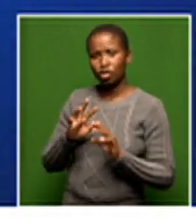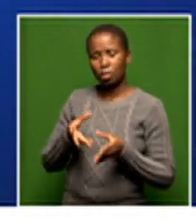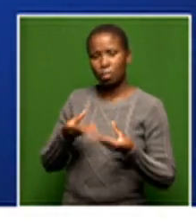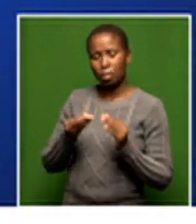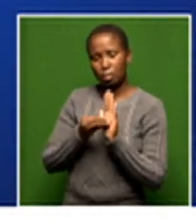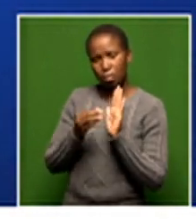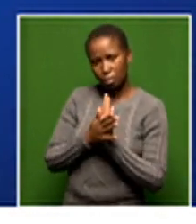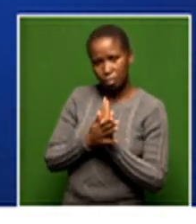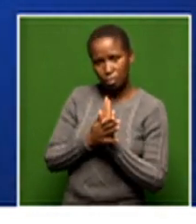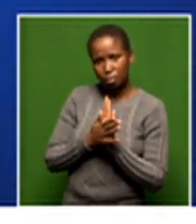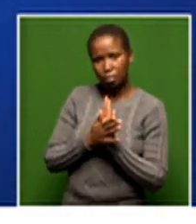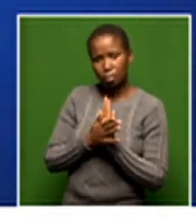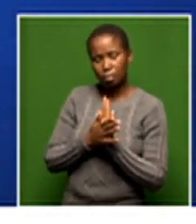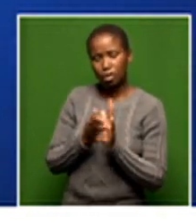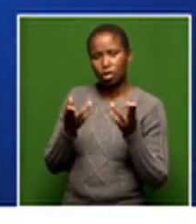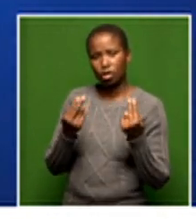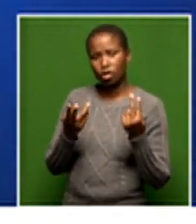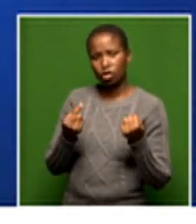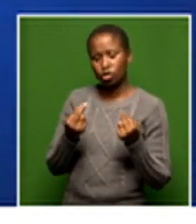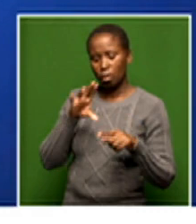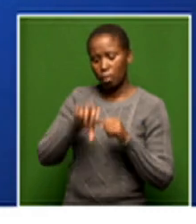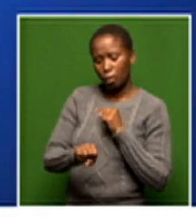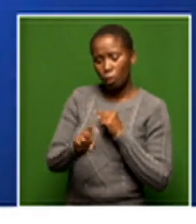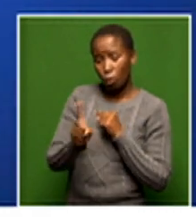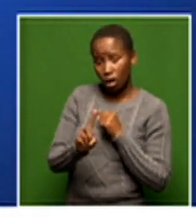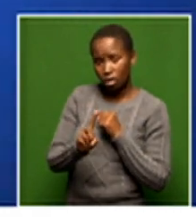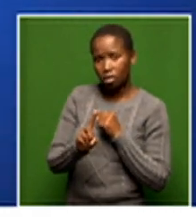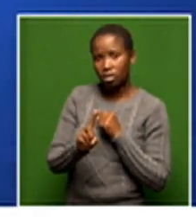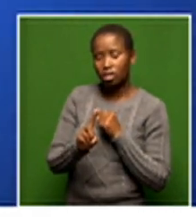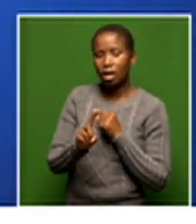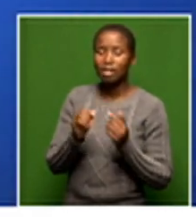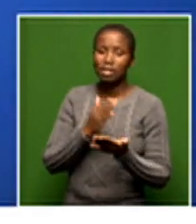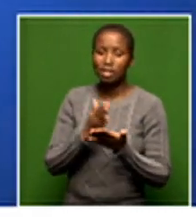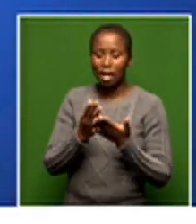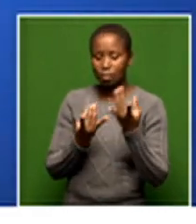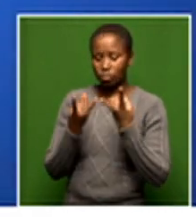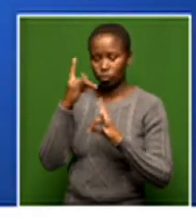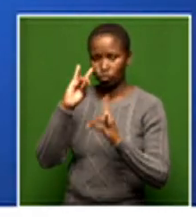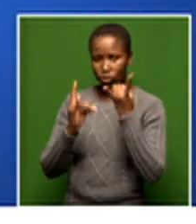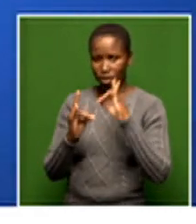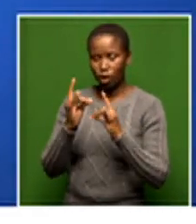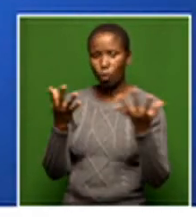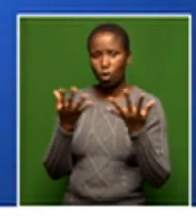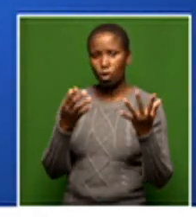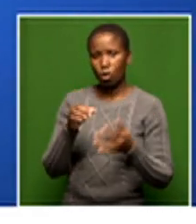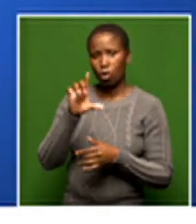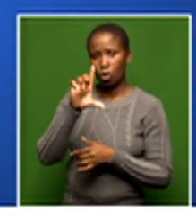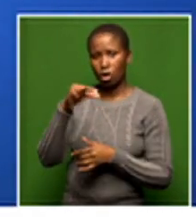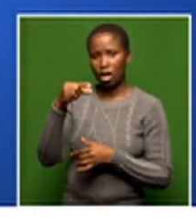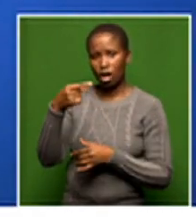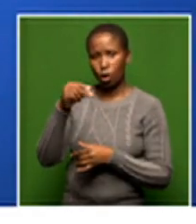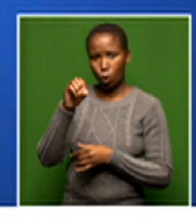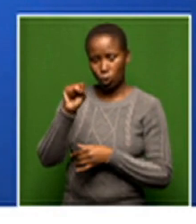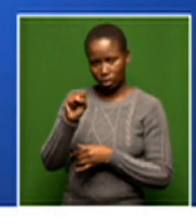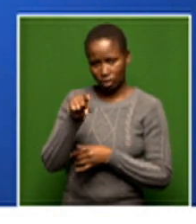a recent study, a serological study, has shown that in some cities, in Lagos particularly, the serology